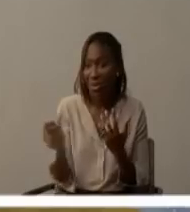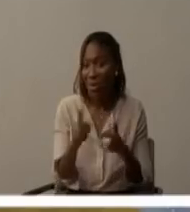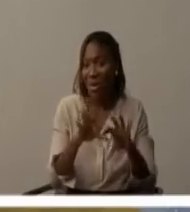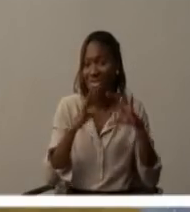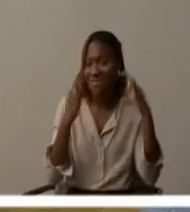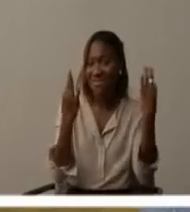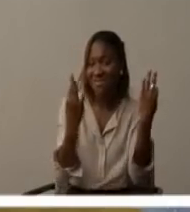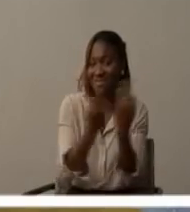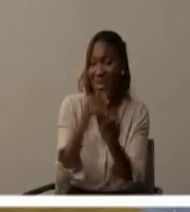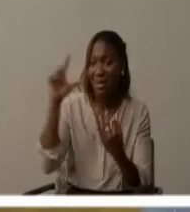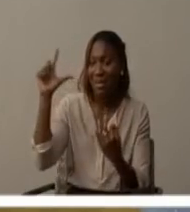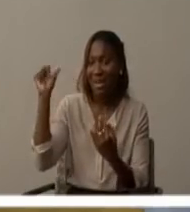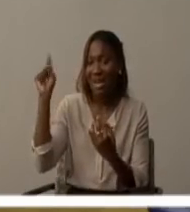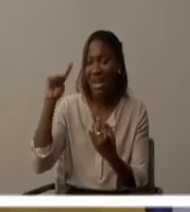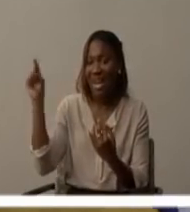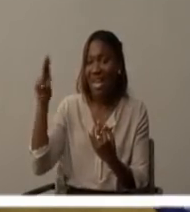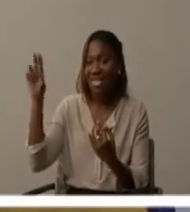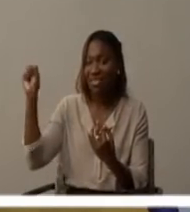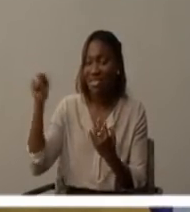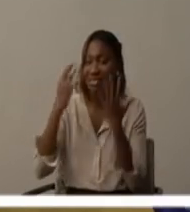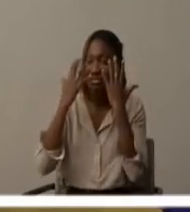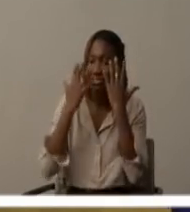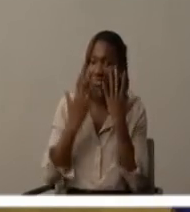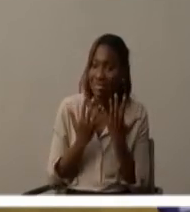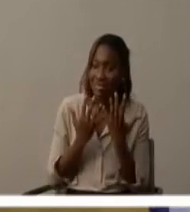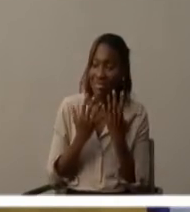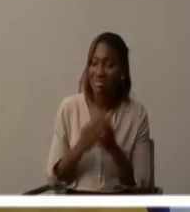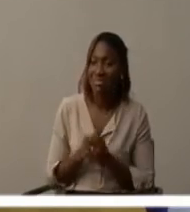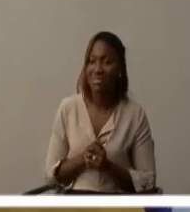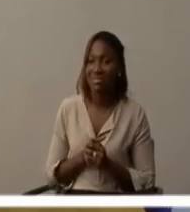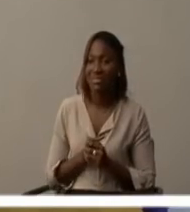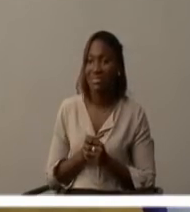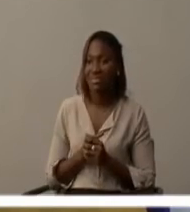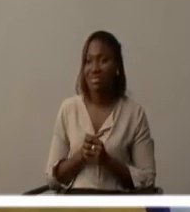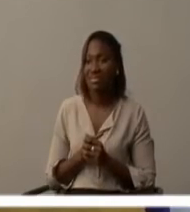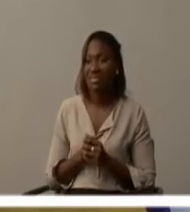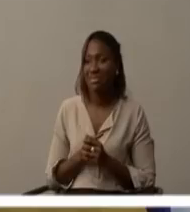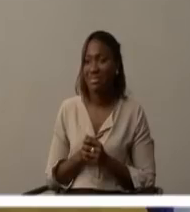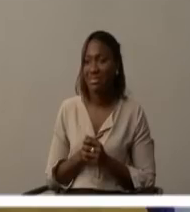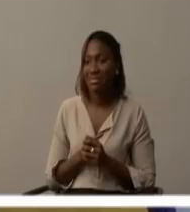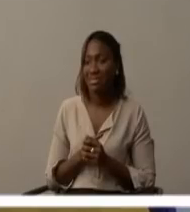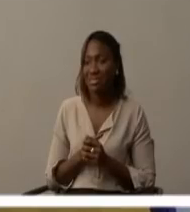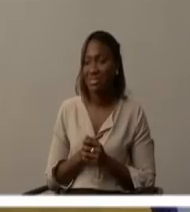And then there's grief. The shortest line in the whole of the scripture,